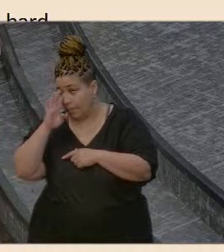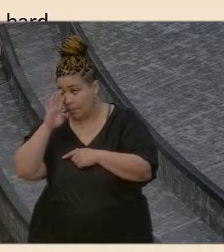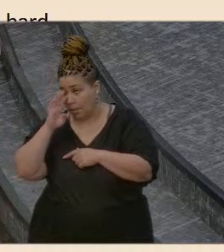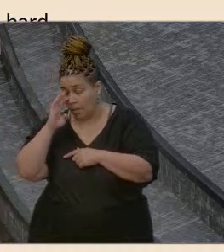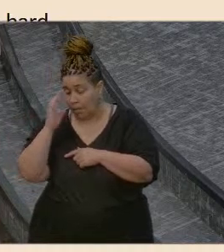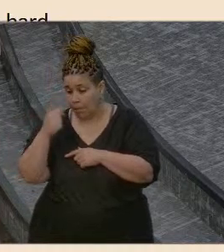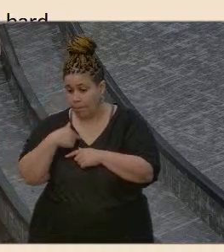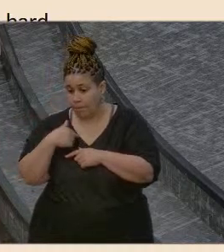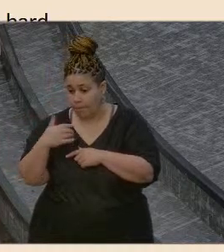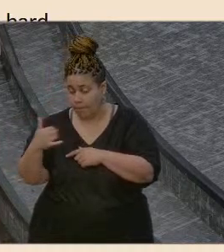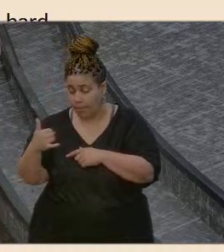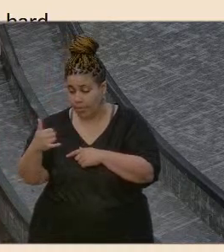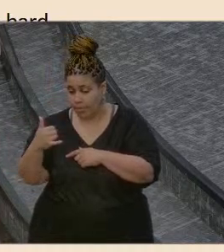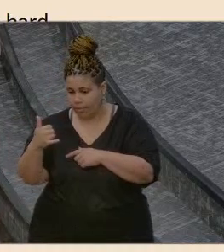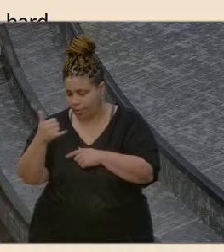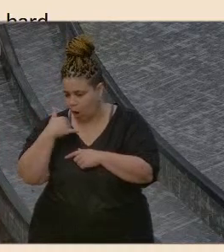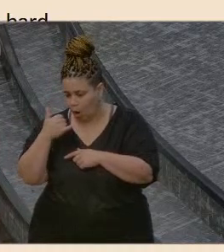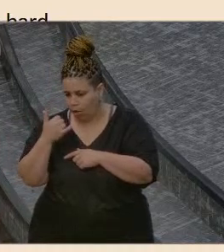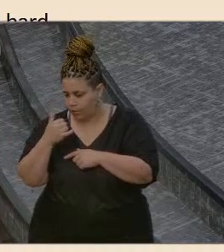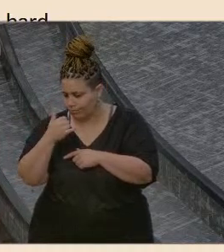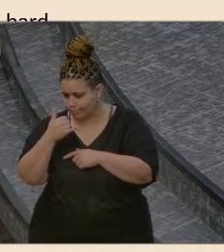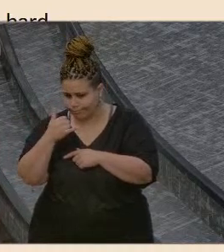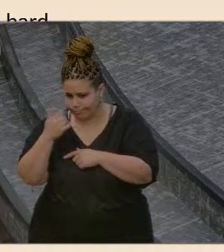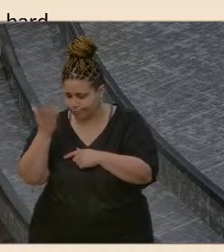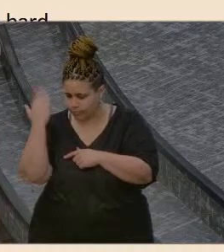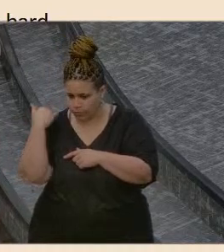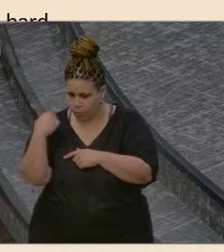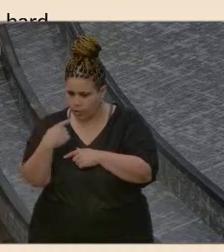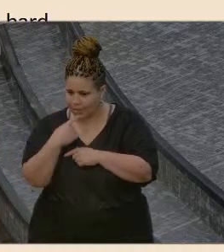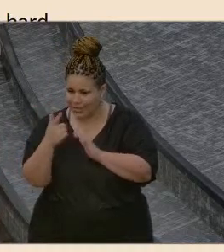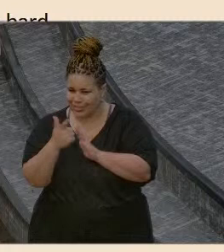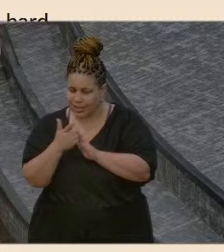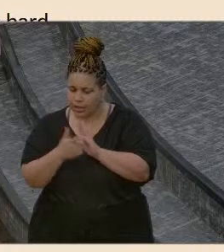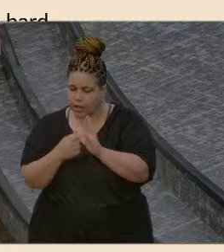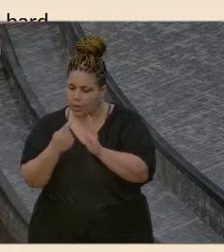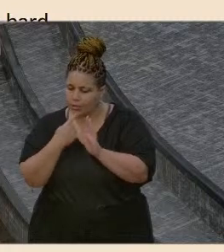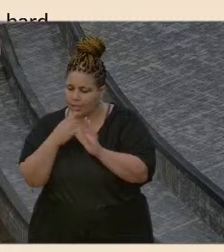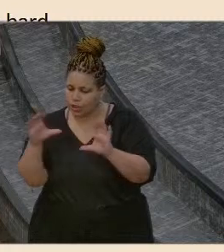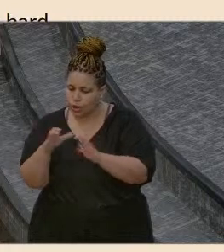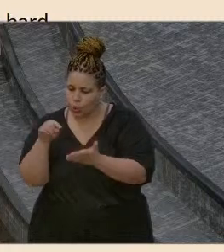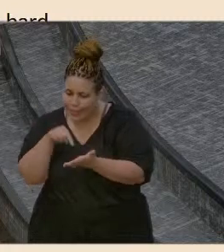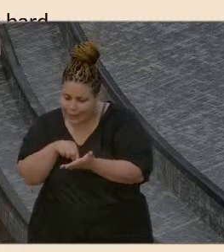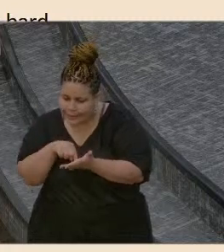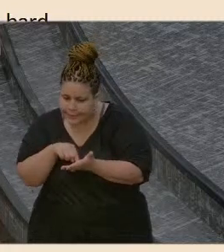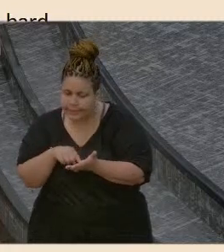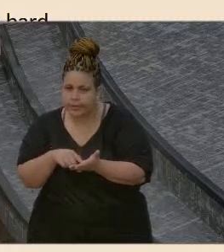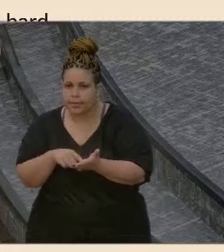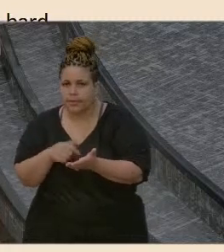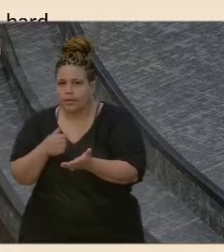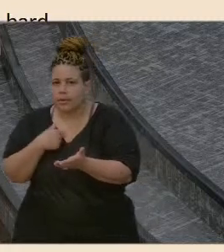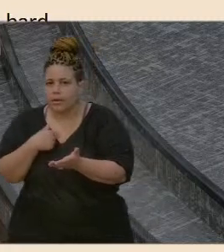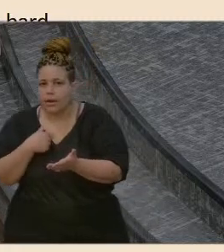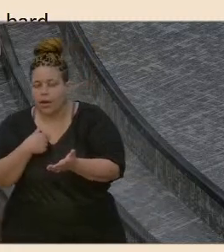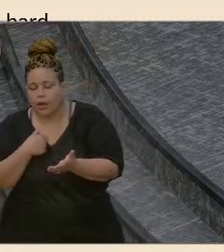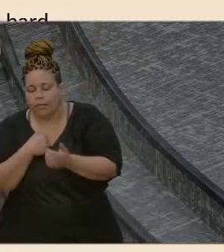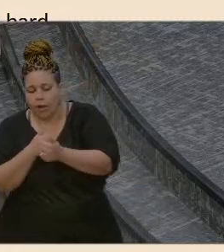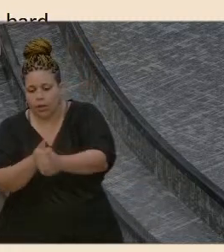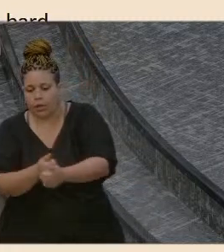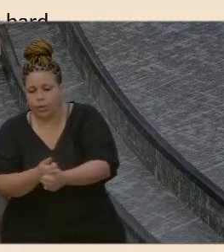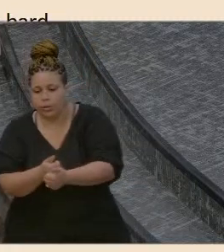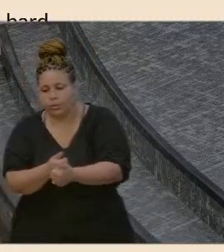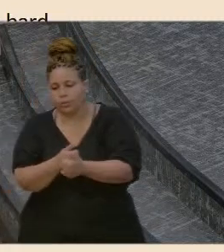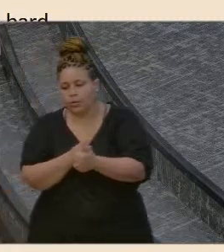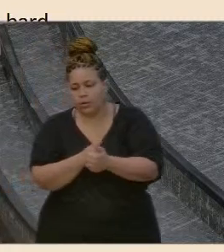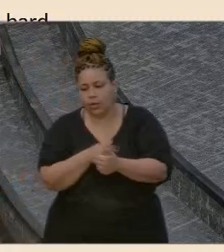that call was the law says do this, and then I followed up on one of these publications that I get frequently, and it